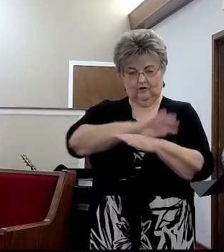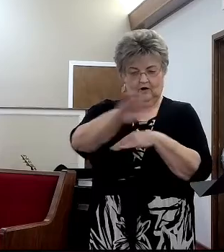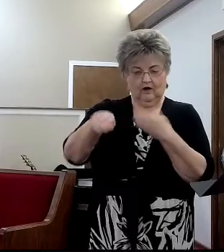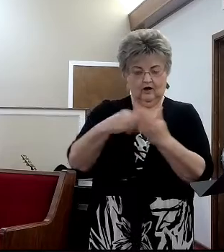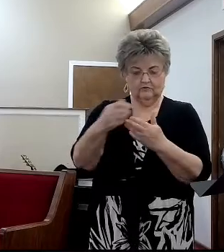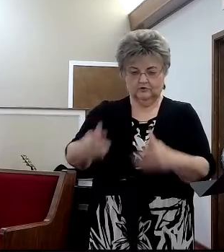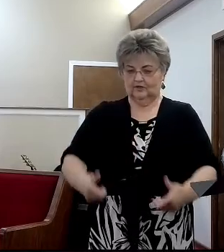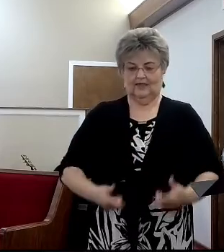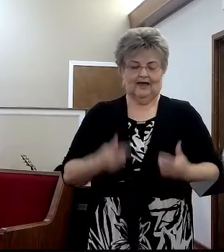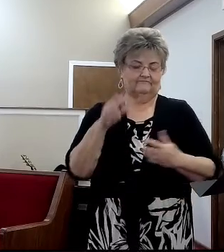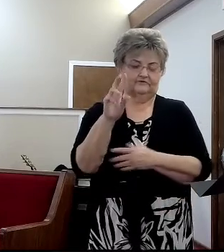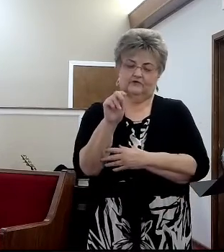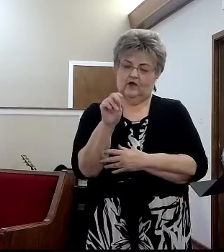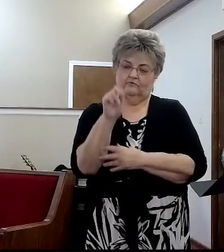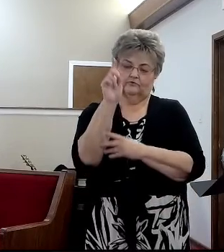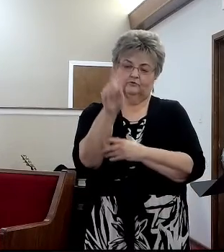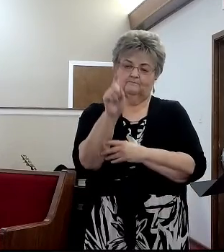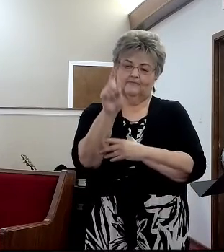So it means you must